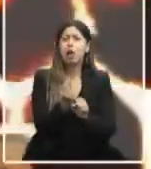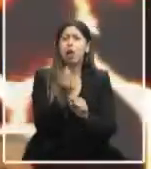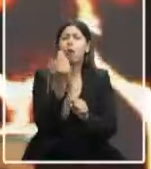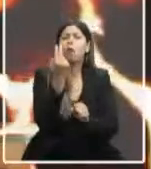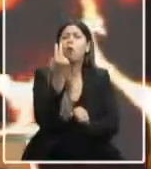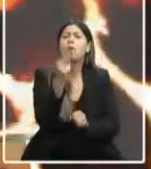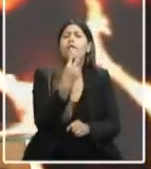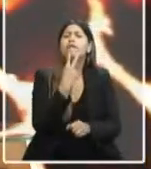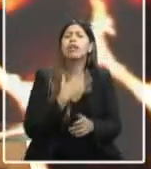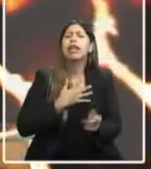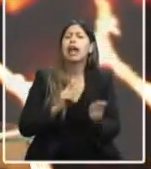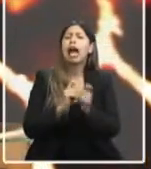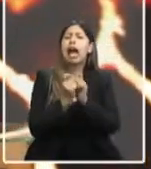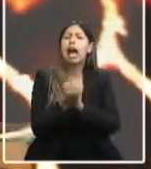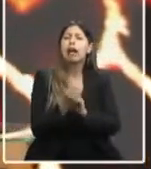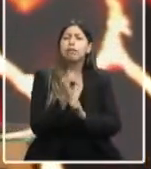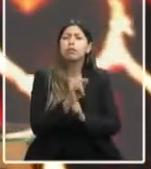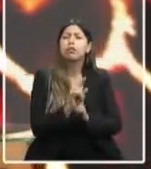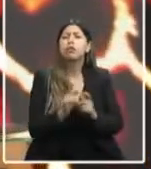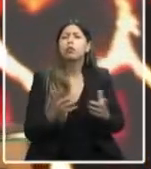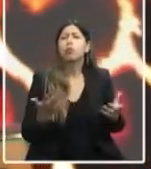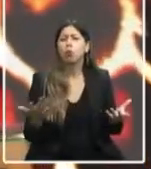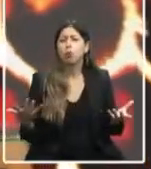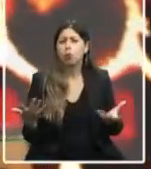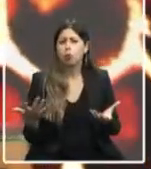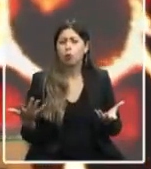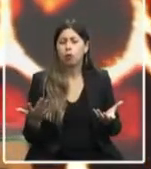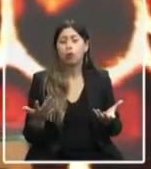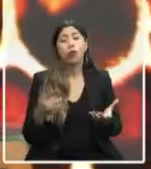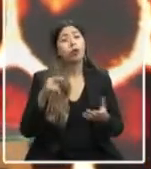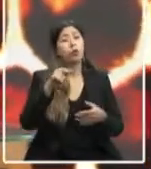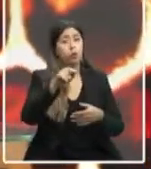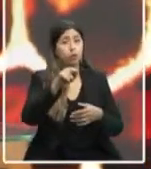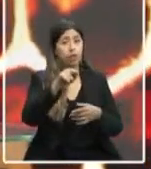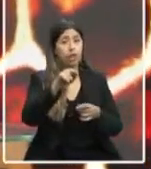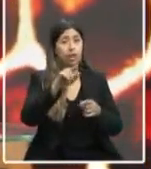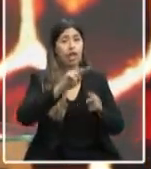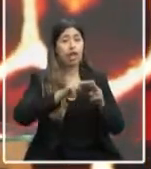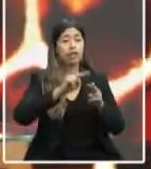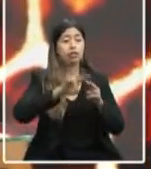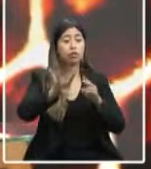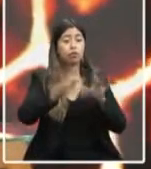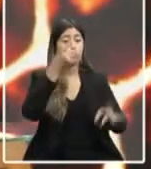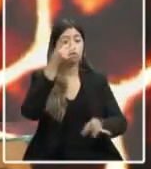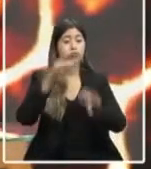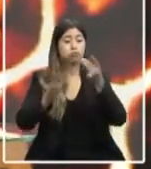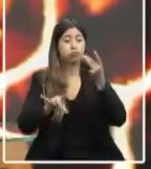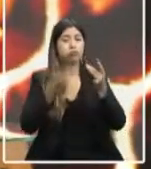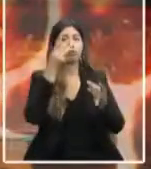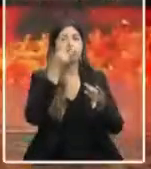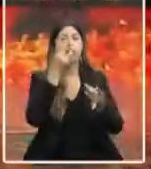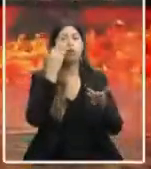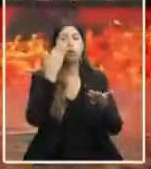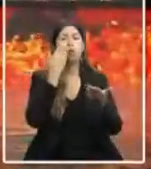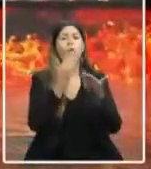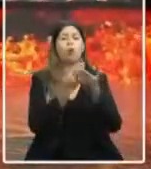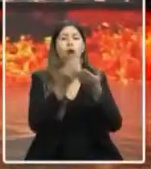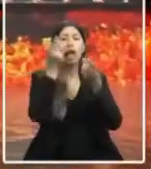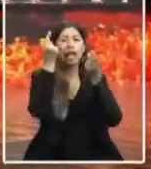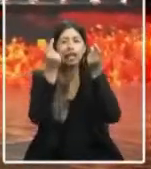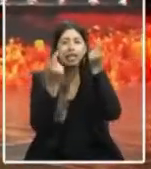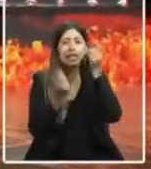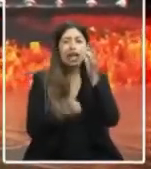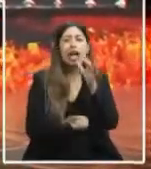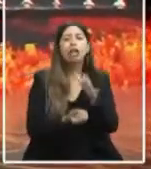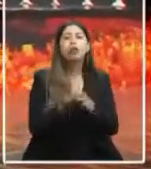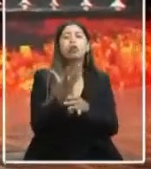surprising founds, your new thoughts, your new ideas, how this work changed your life?